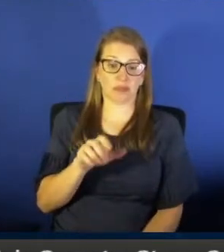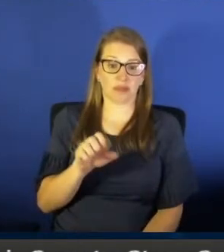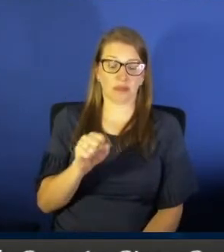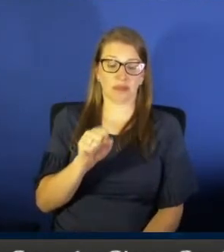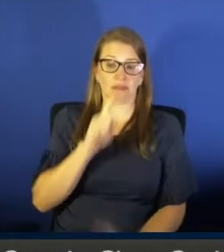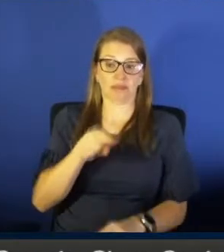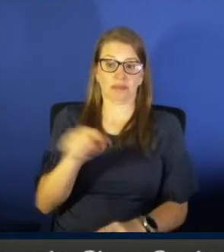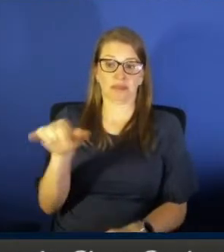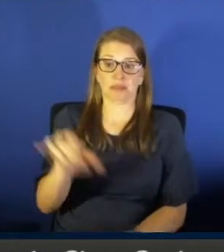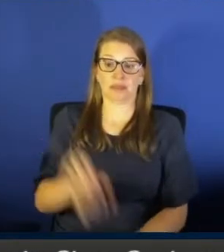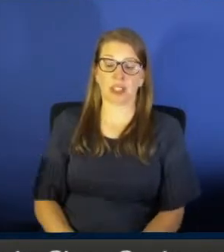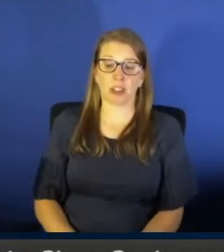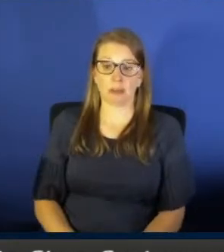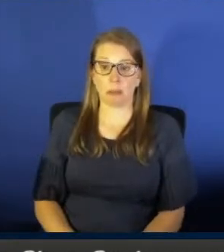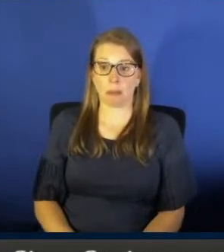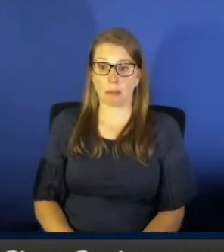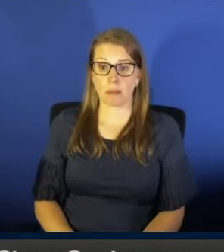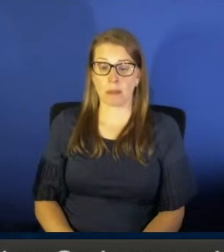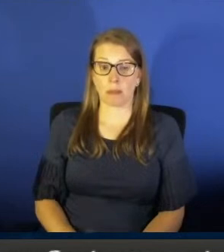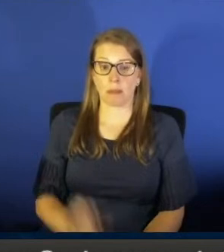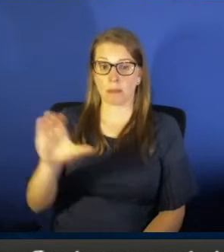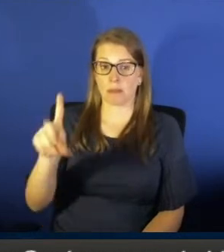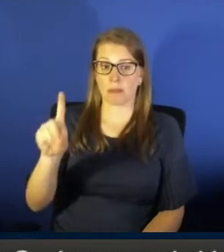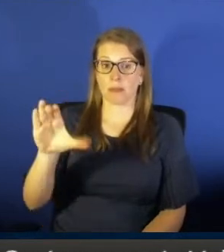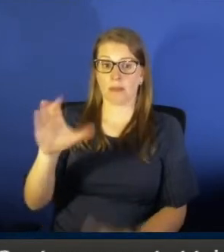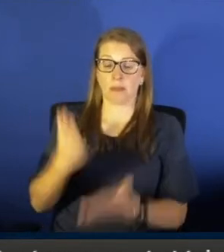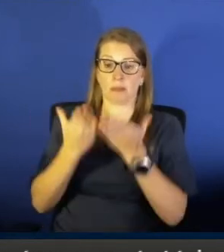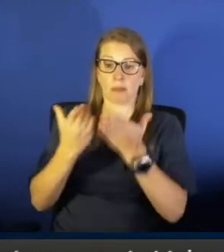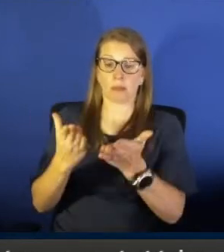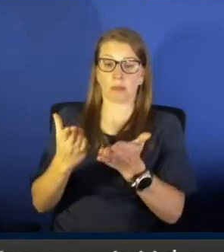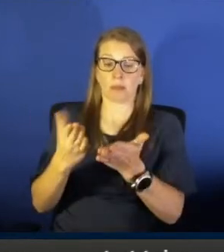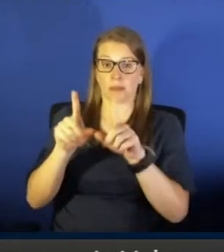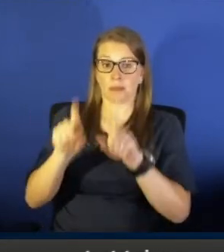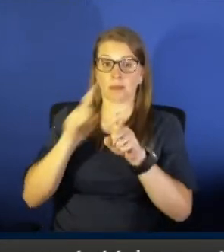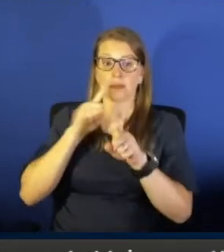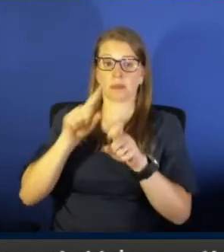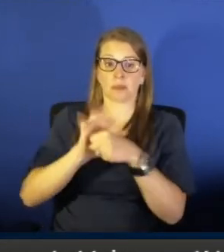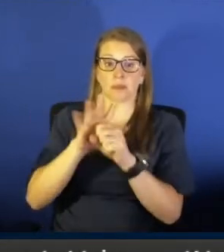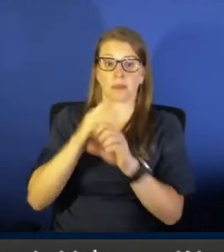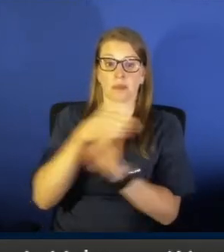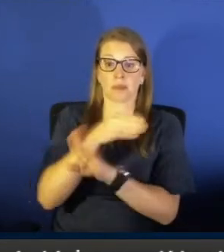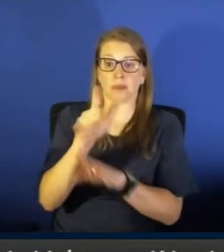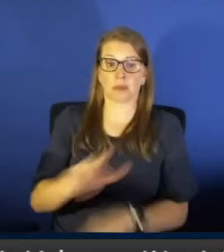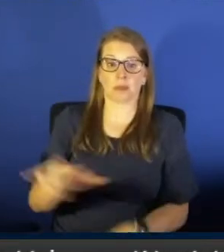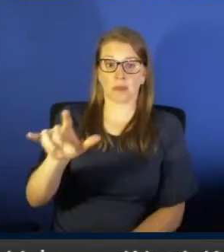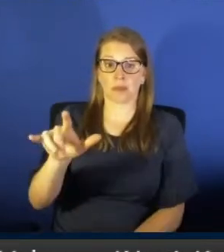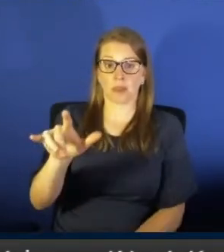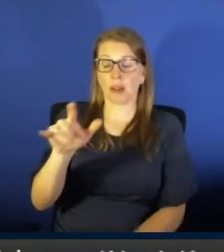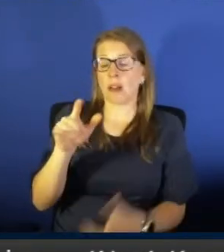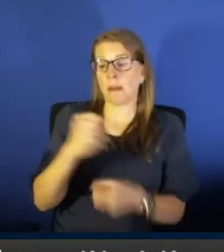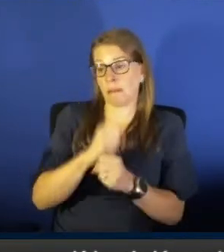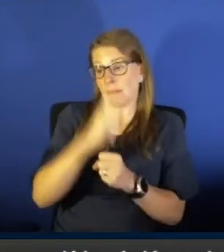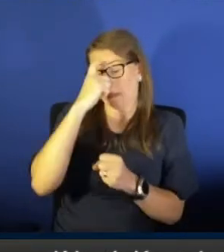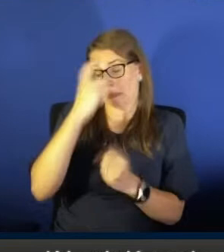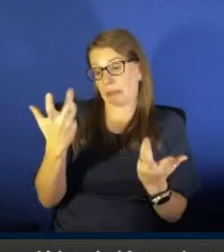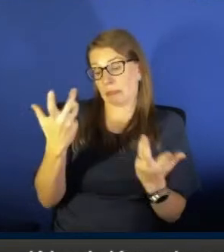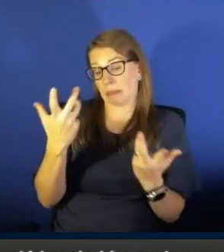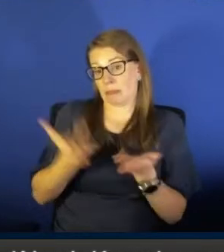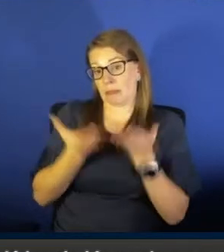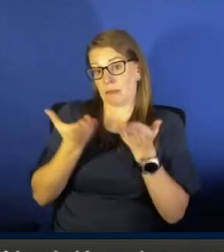one. CDC recommends you get tested for COVID before you travel. Seems to make sense. Good recommendation, you would